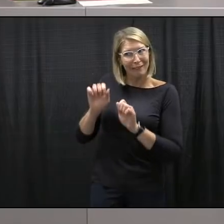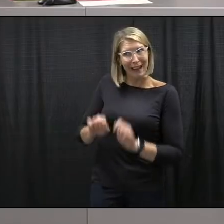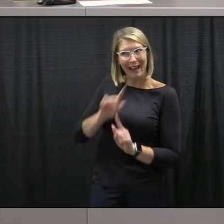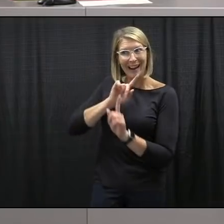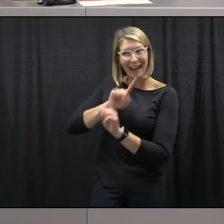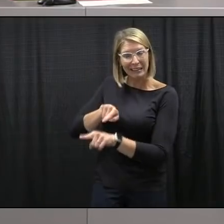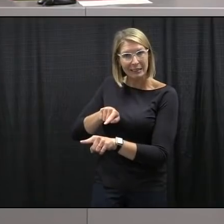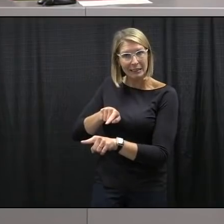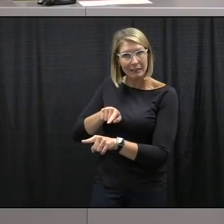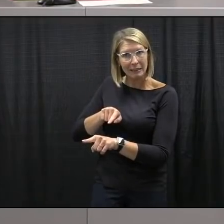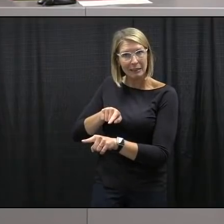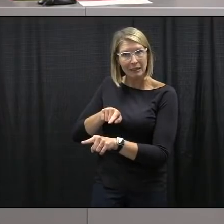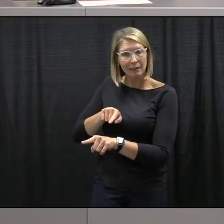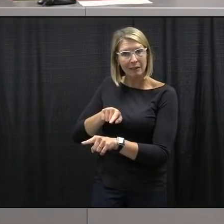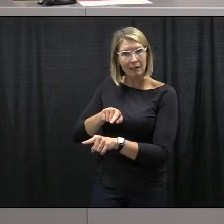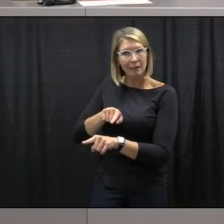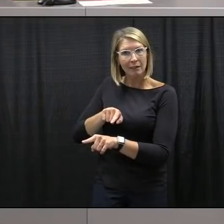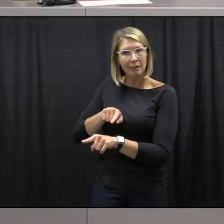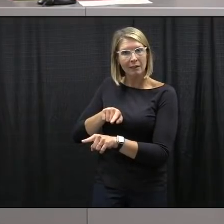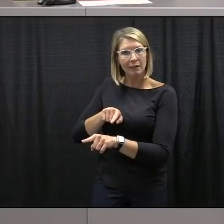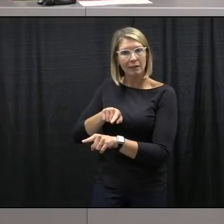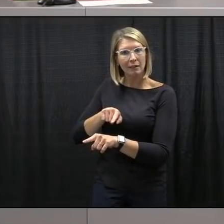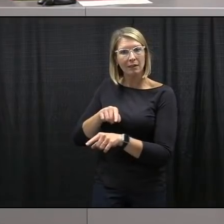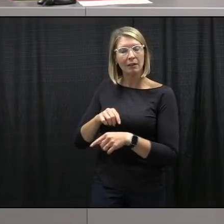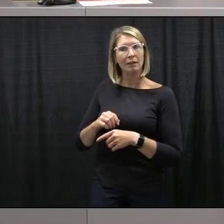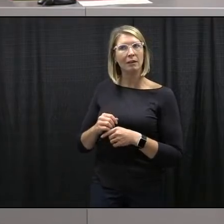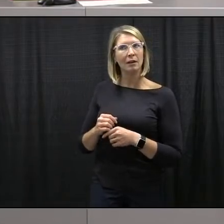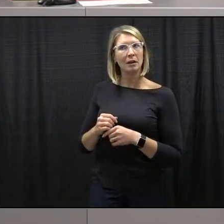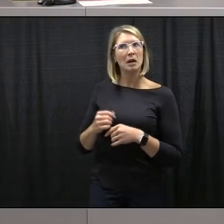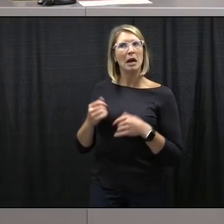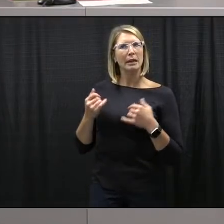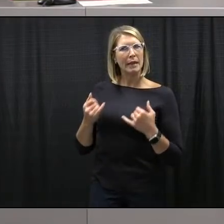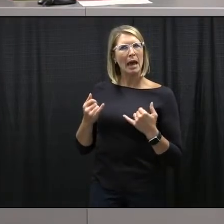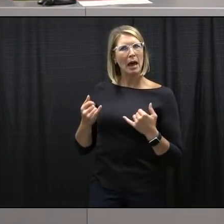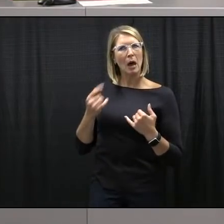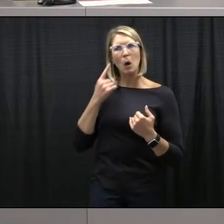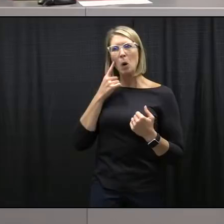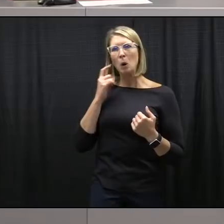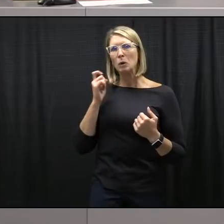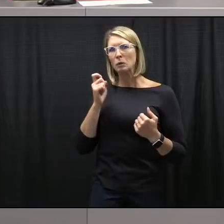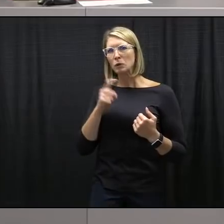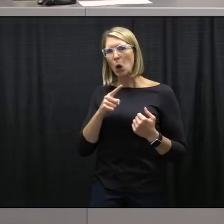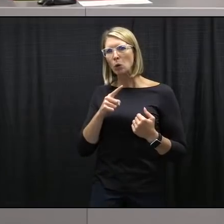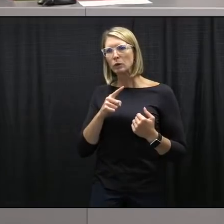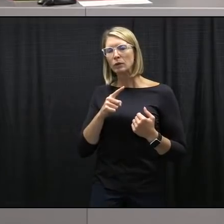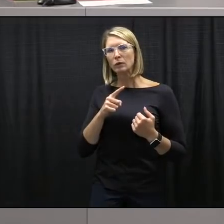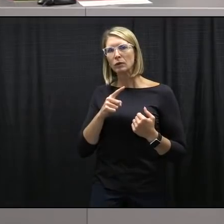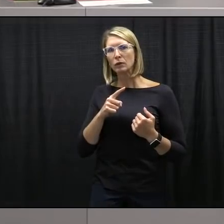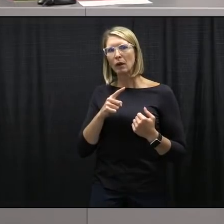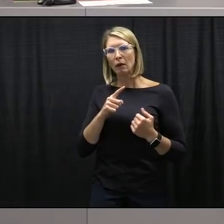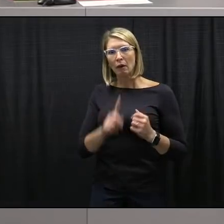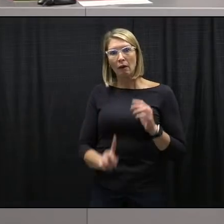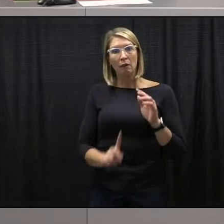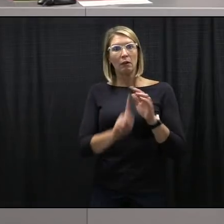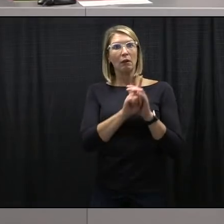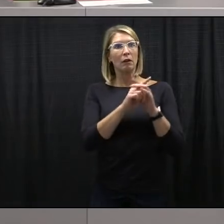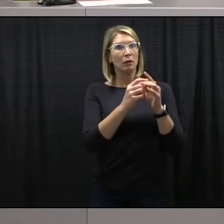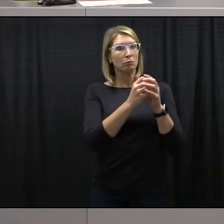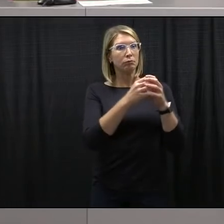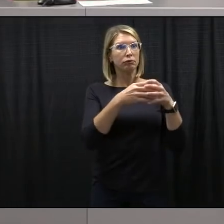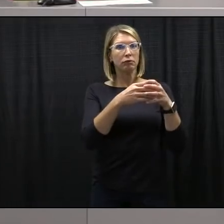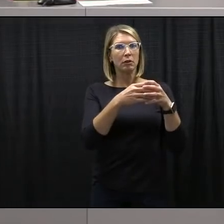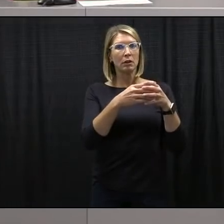a regular trickle now of travel-related cases. Are most of these people unvaccinated? And if